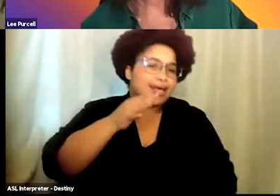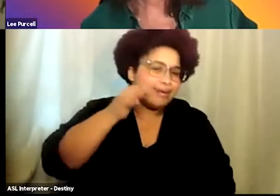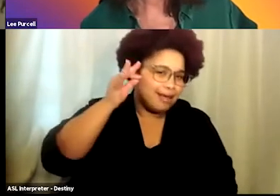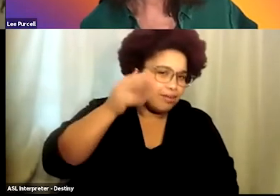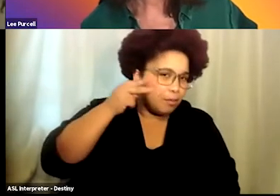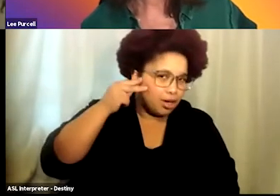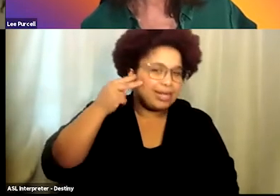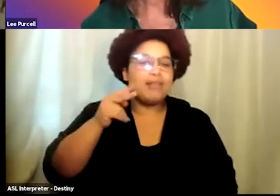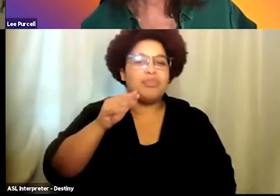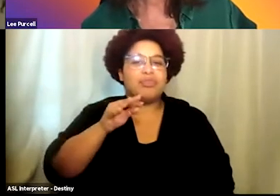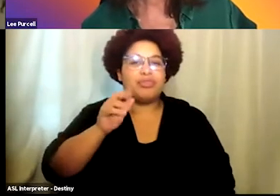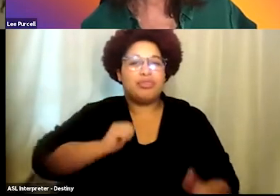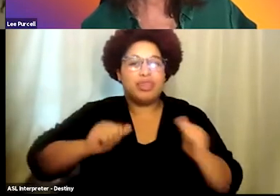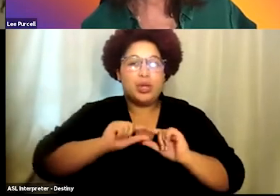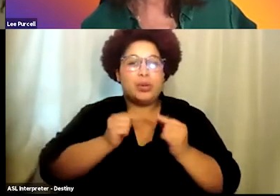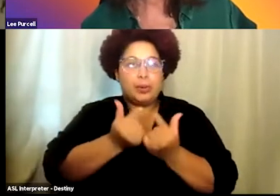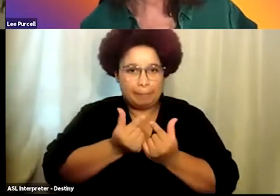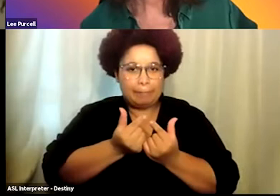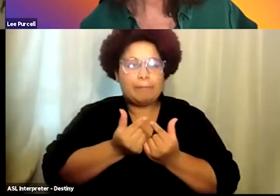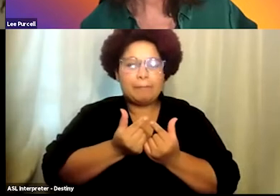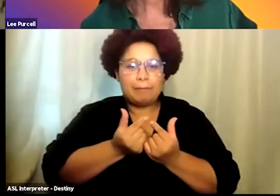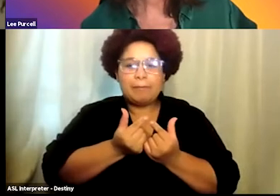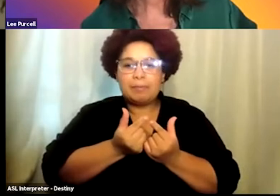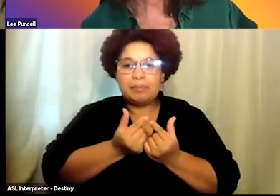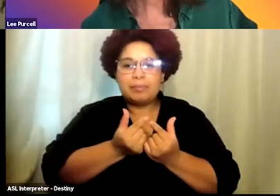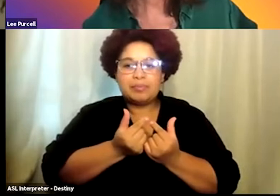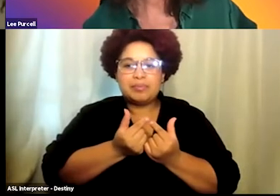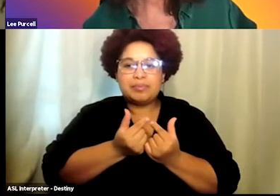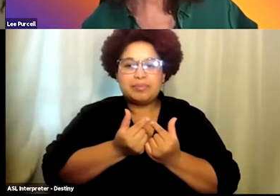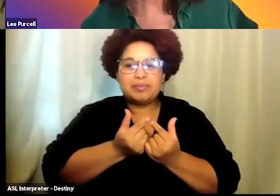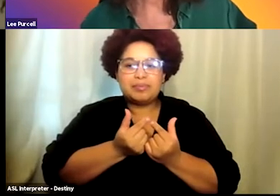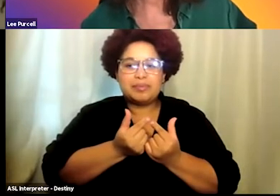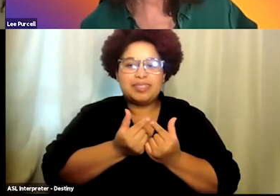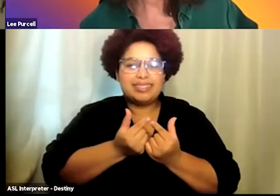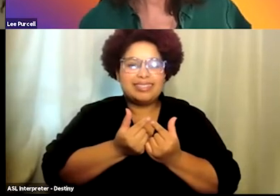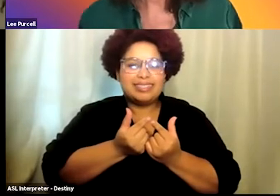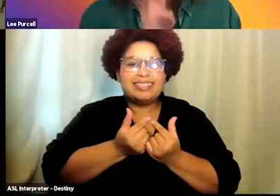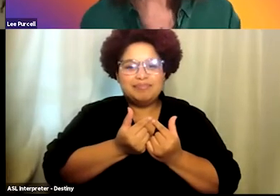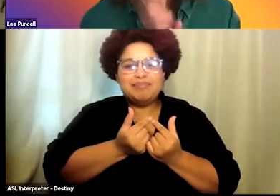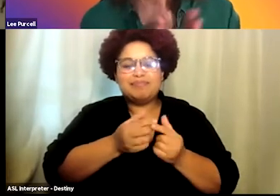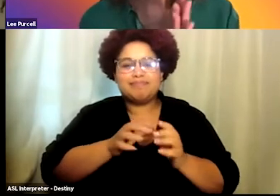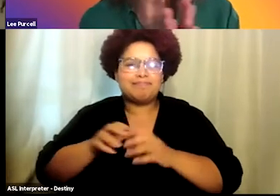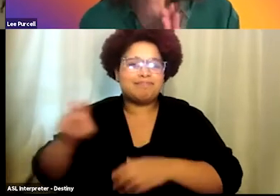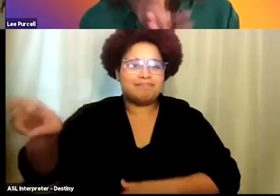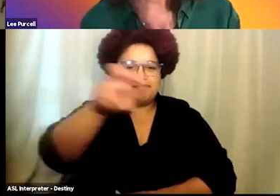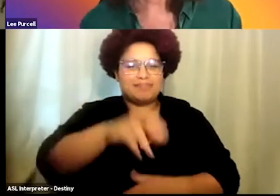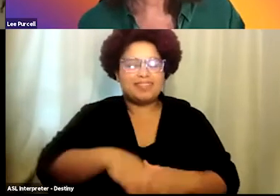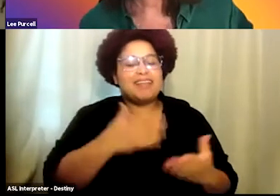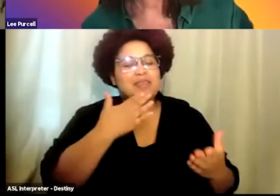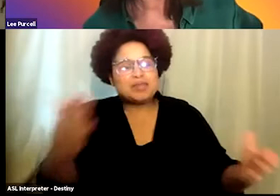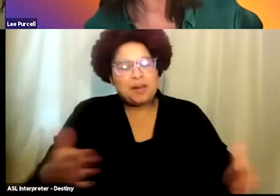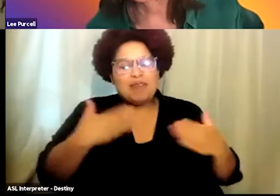We are very excited to welcome Sheri Foster Blake to the panel. Welcome, Sheri. Thank you. It's an honor to be here. Thank you